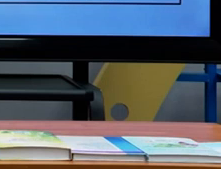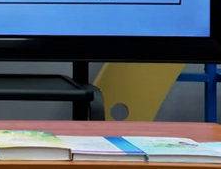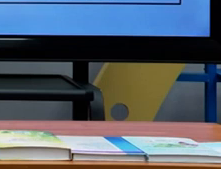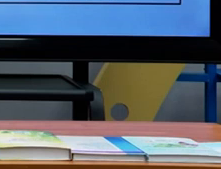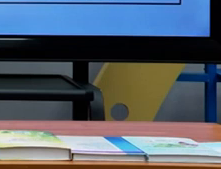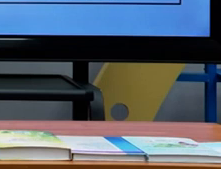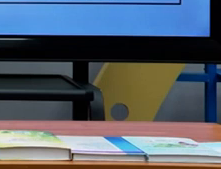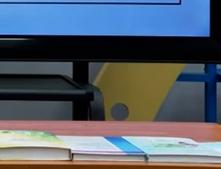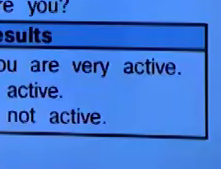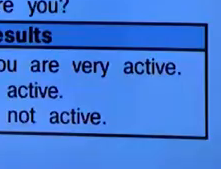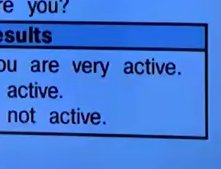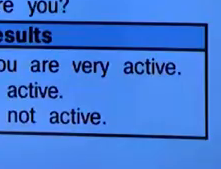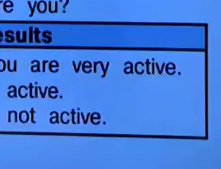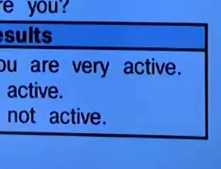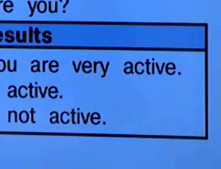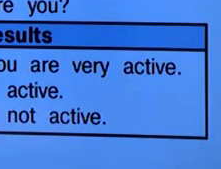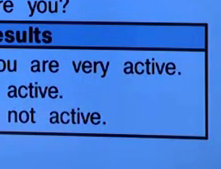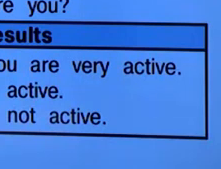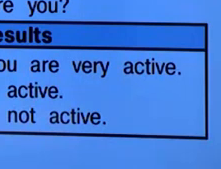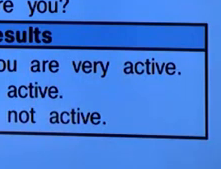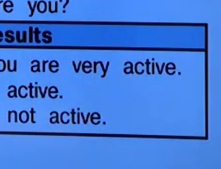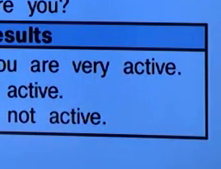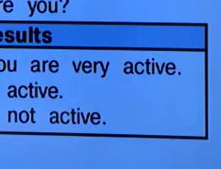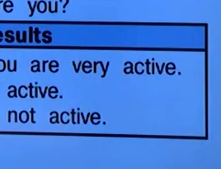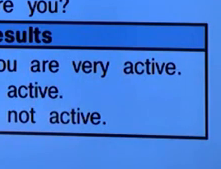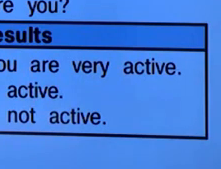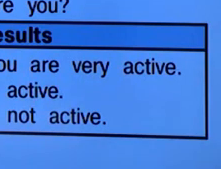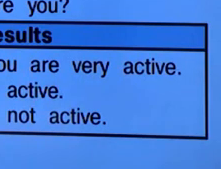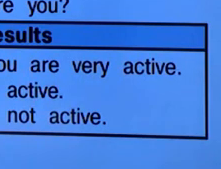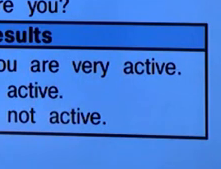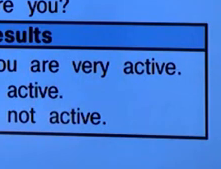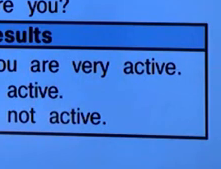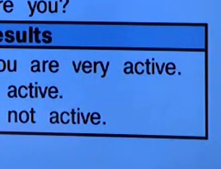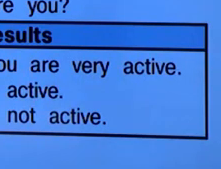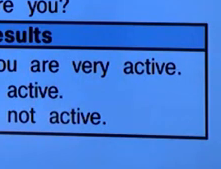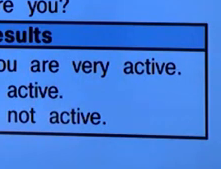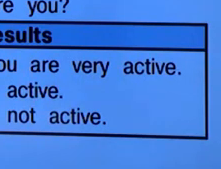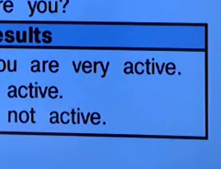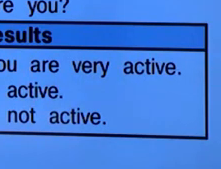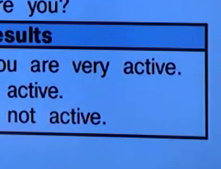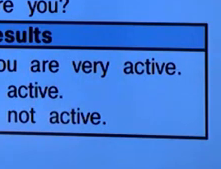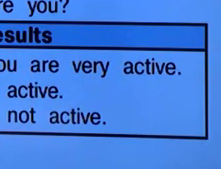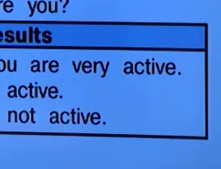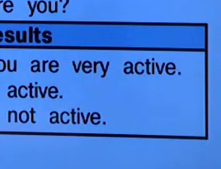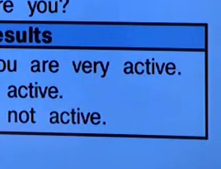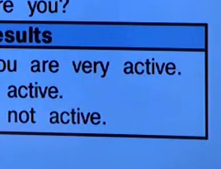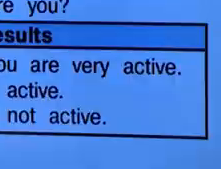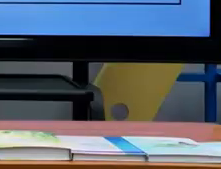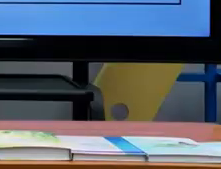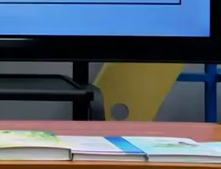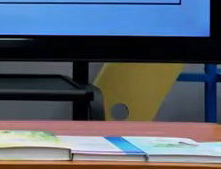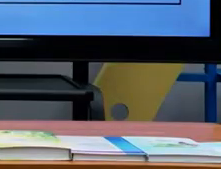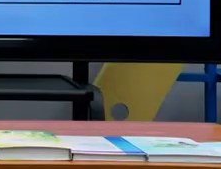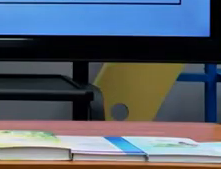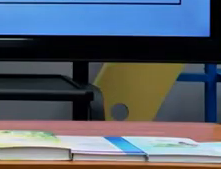visiting my friends, and playing games with my friends. I think that was clear for you. Menimcha uchinchisi hamma uchun